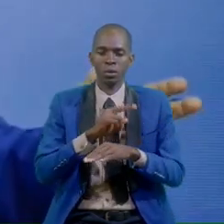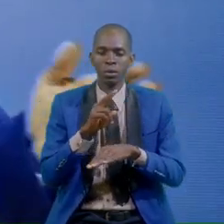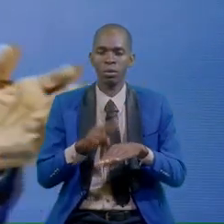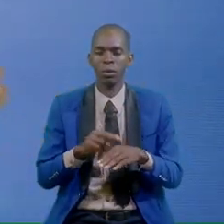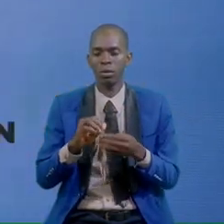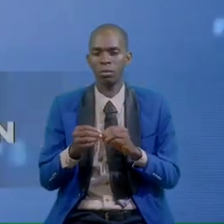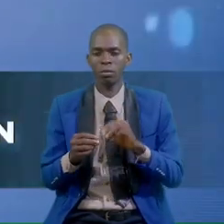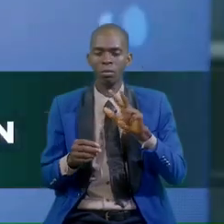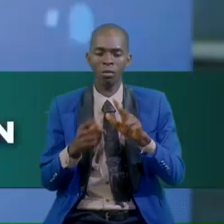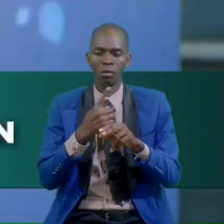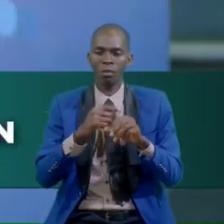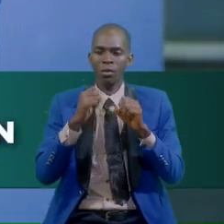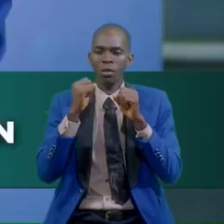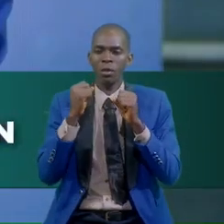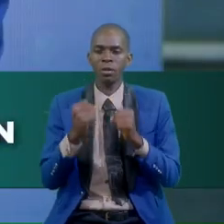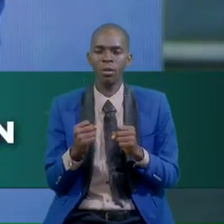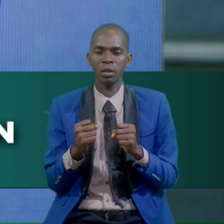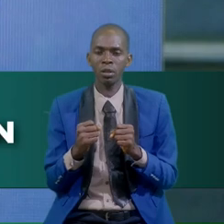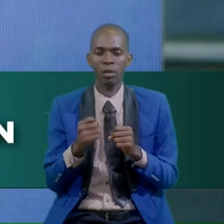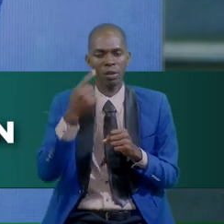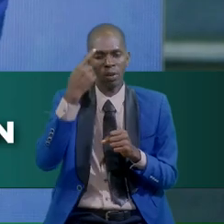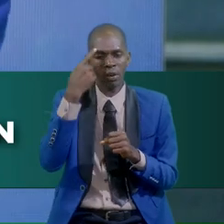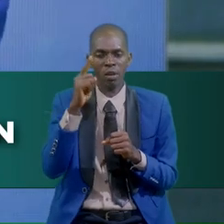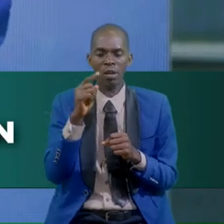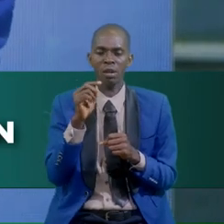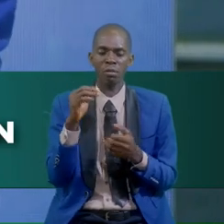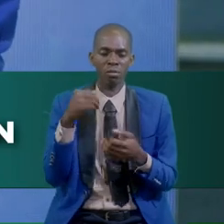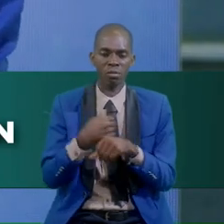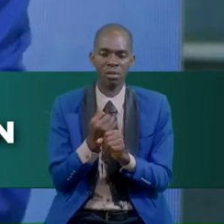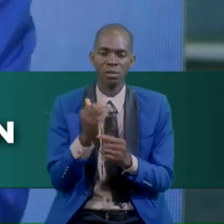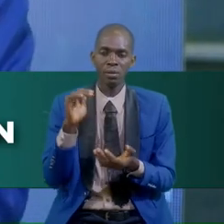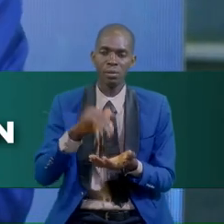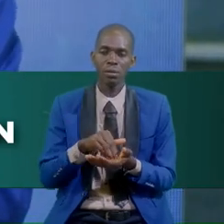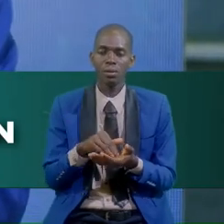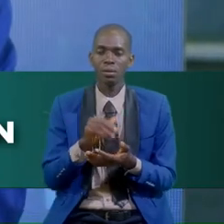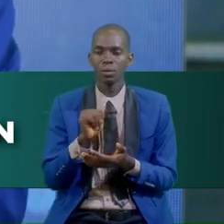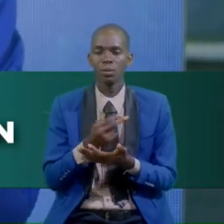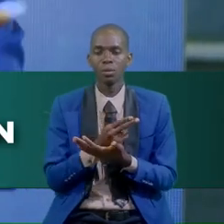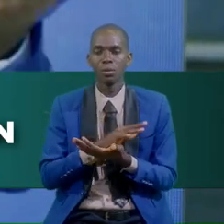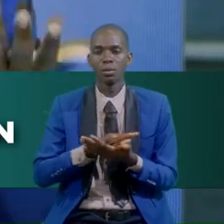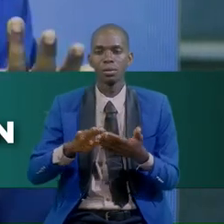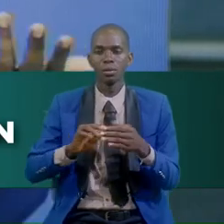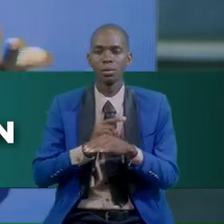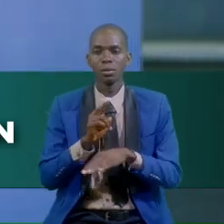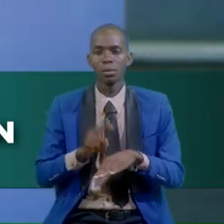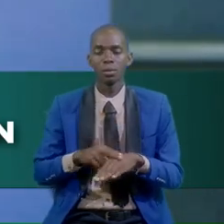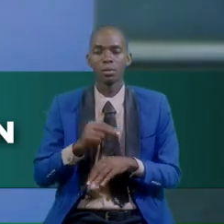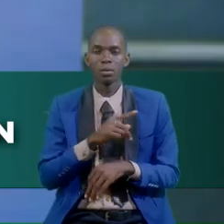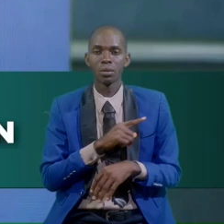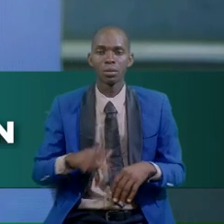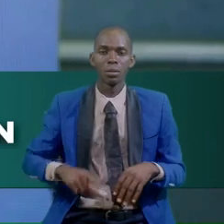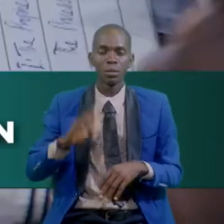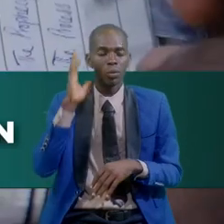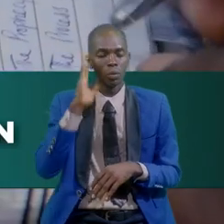power for remaking a holy nation. The Lord will